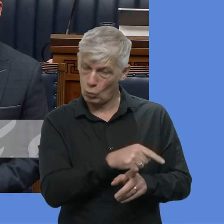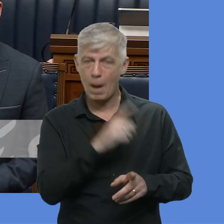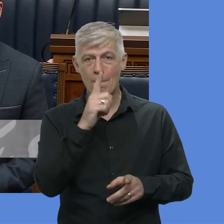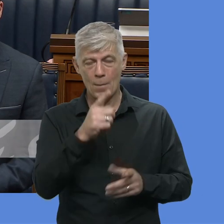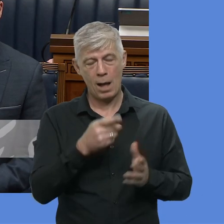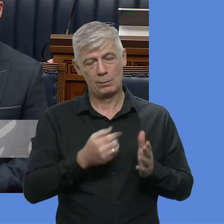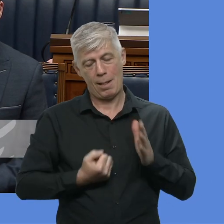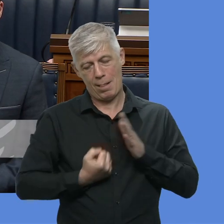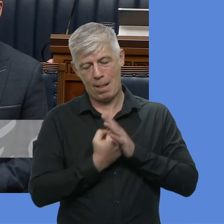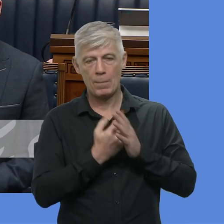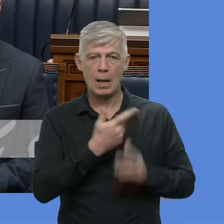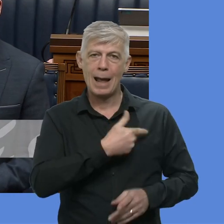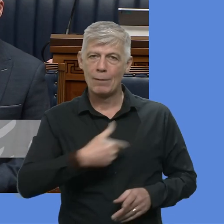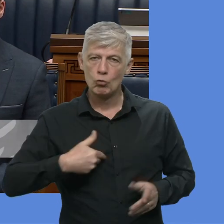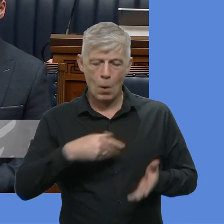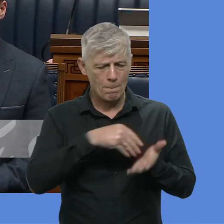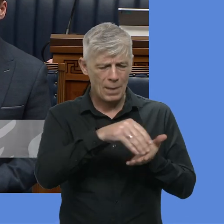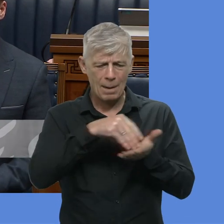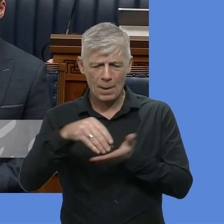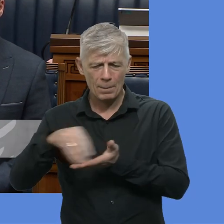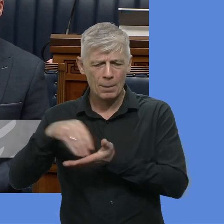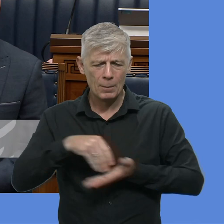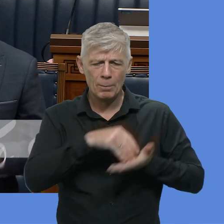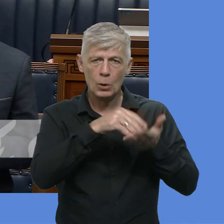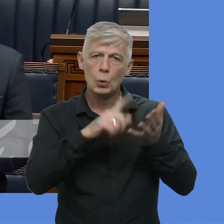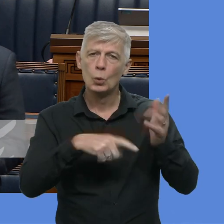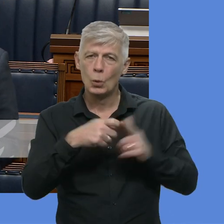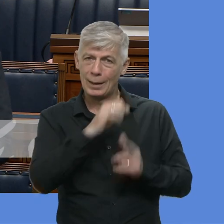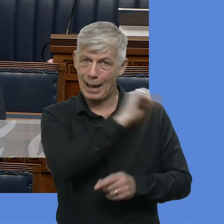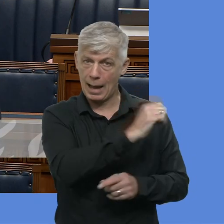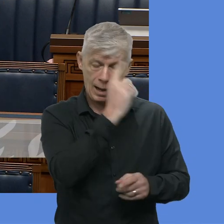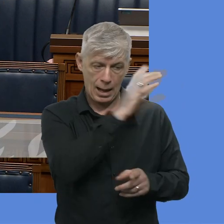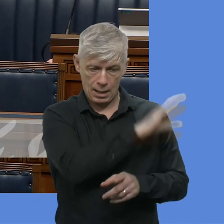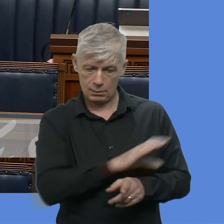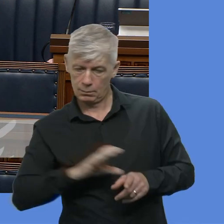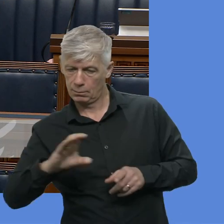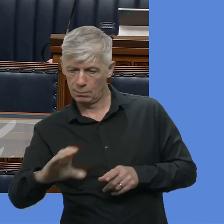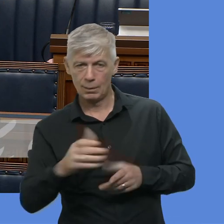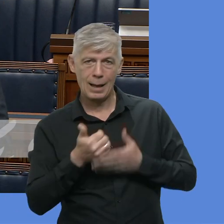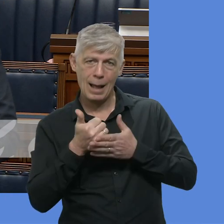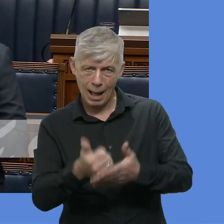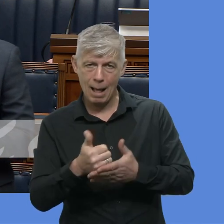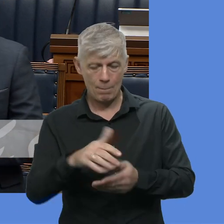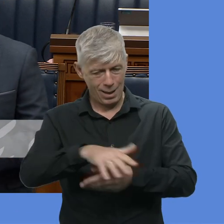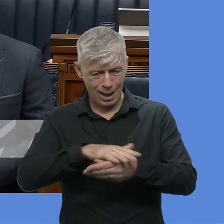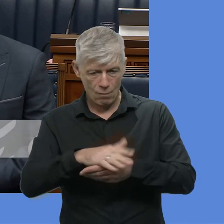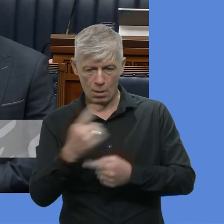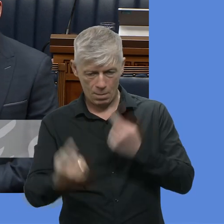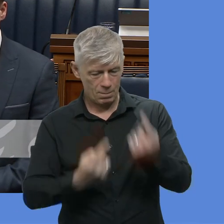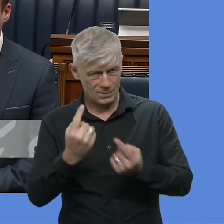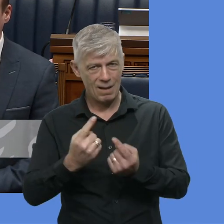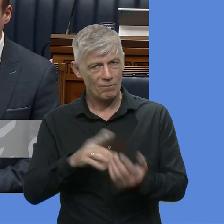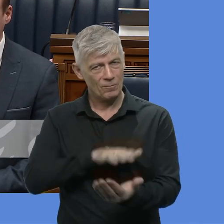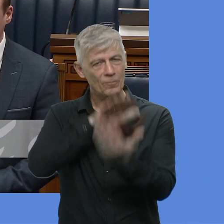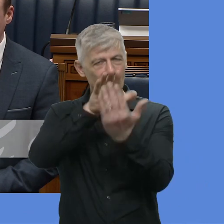taken from all insurance payments in the UK that can go towards helping those that are in these areas and people who have faced